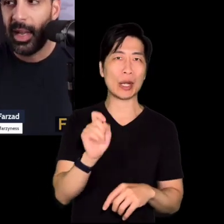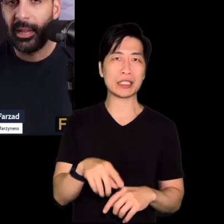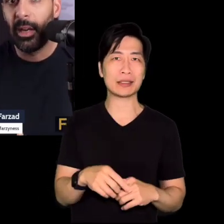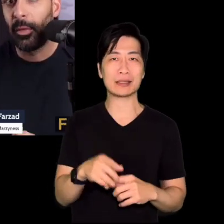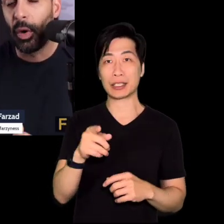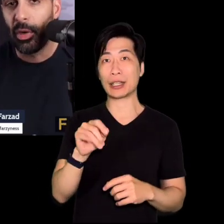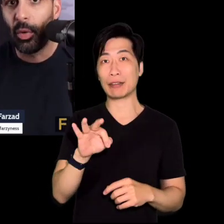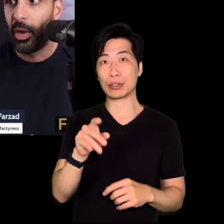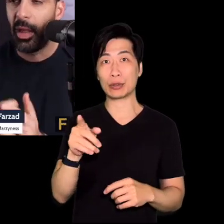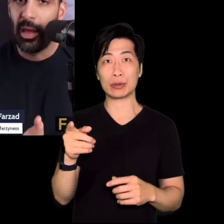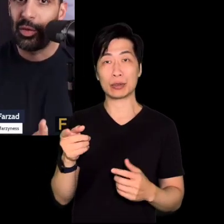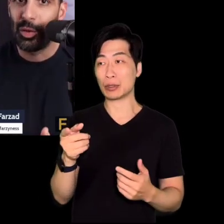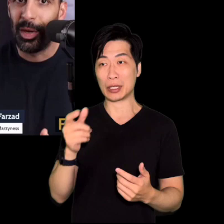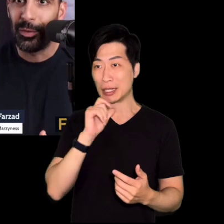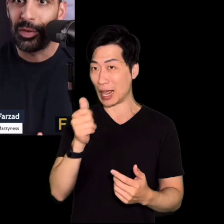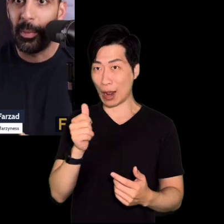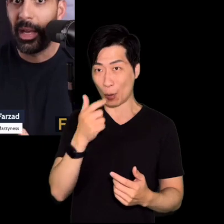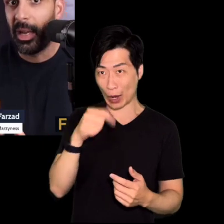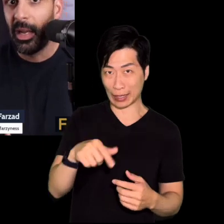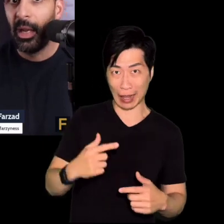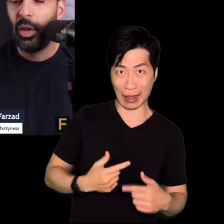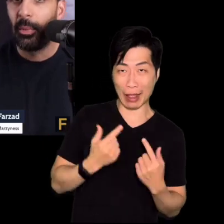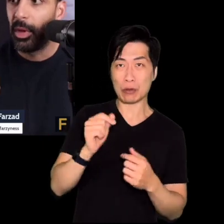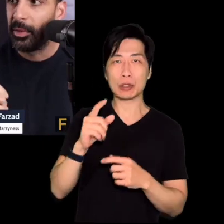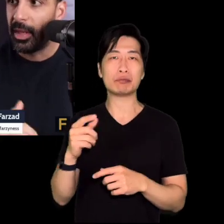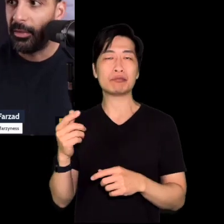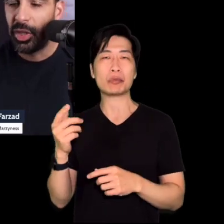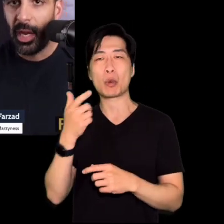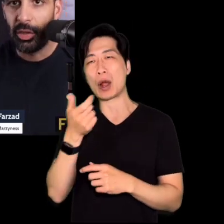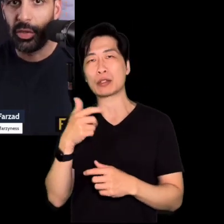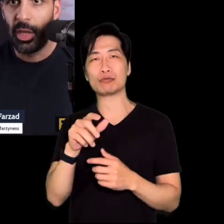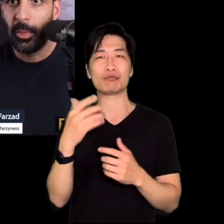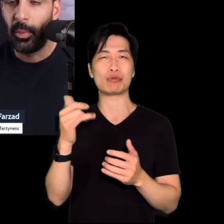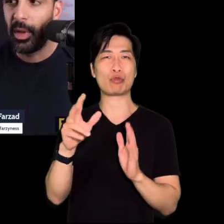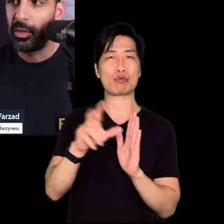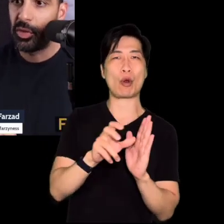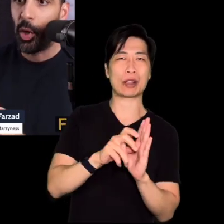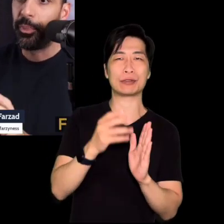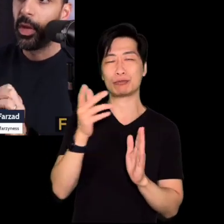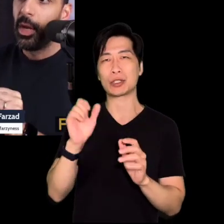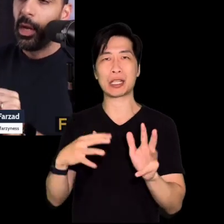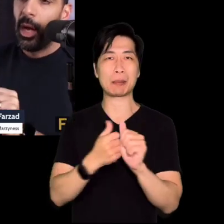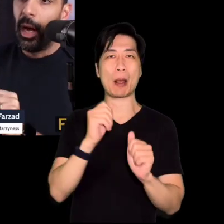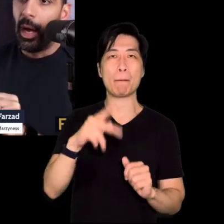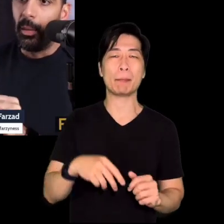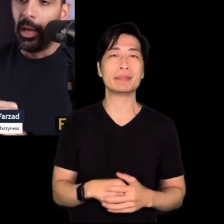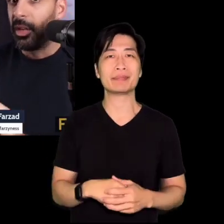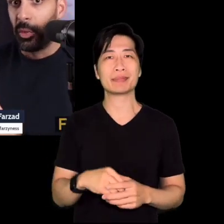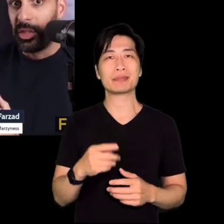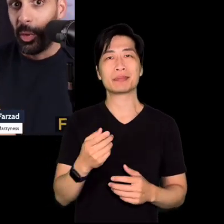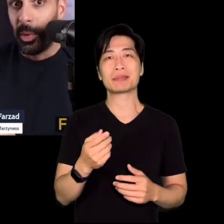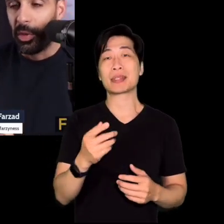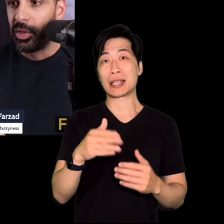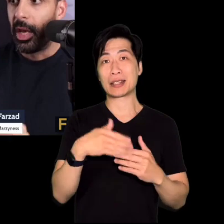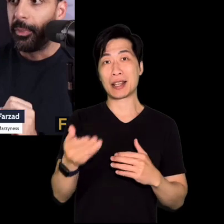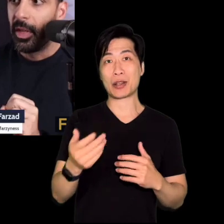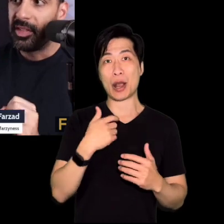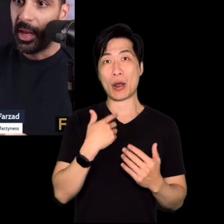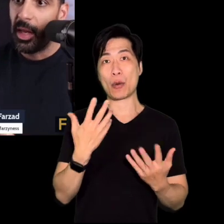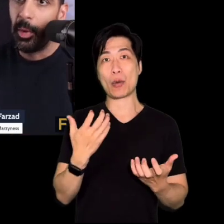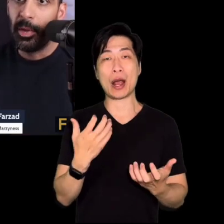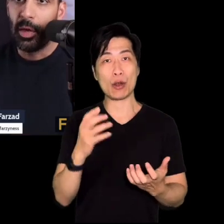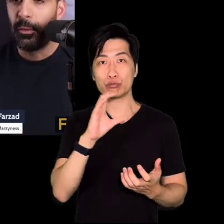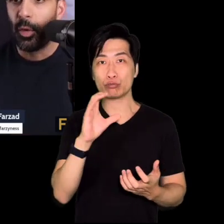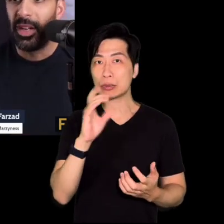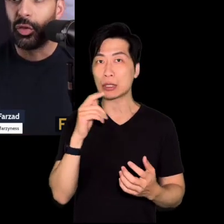questions at the end. And if you're on recording, thank you so much for stopping in. You can pull up the live chat just to keep up with us. So in case you want to see what people are saying. The